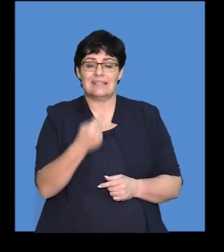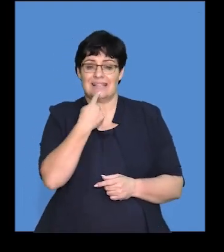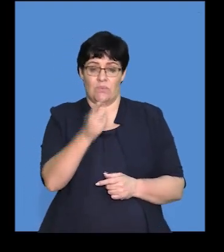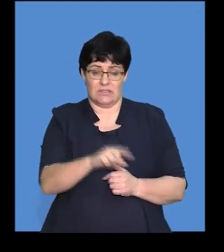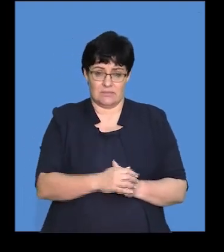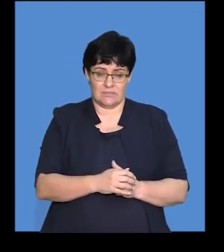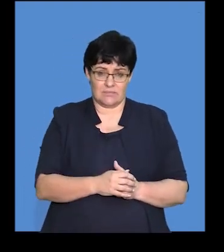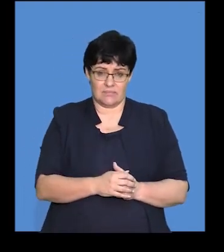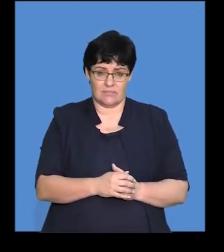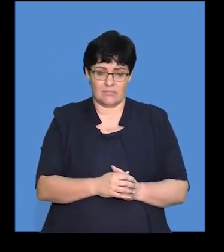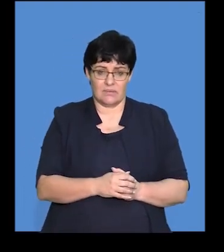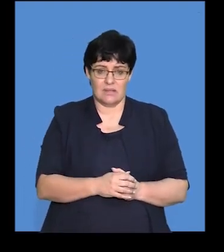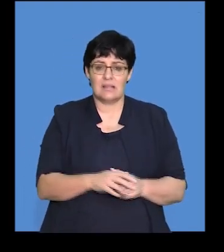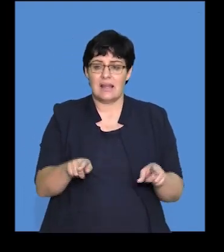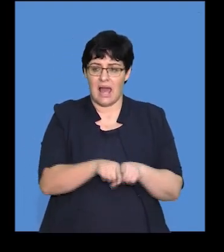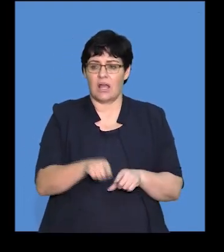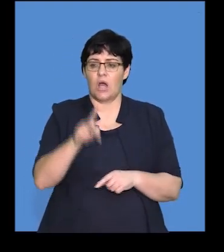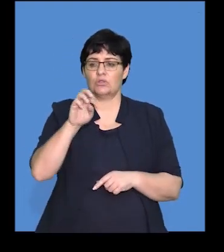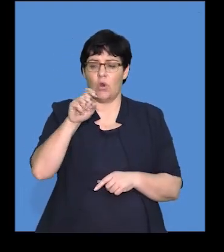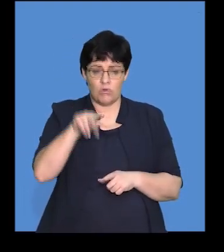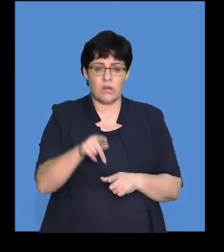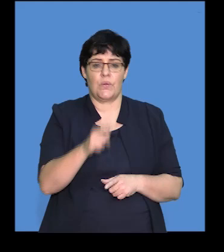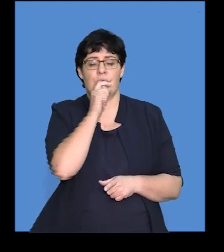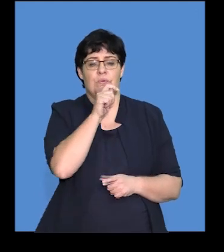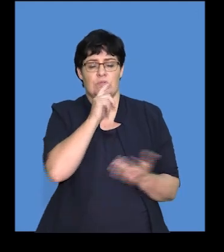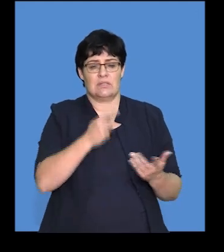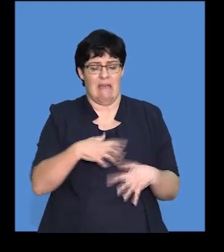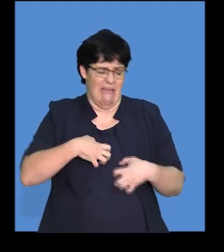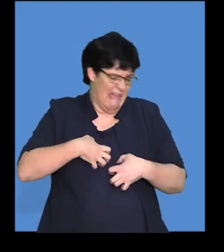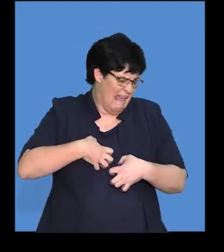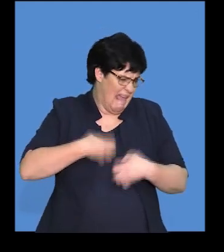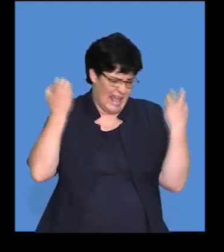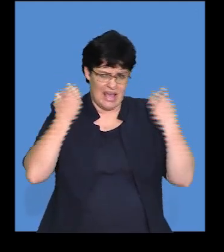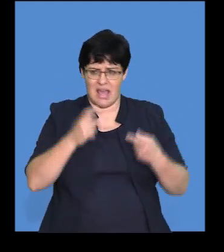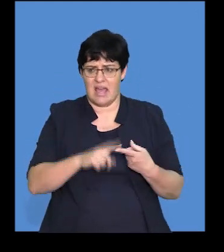is the kind of tone he could be using. Anger,